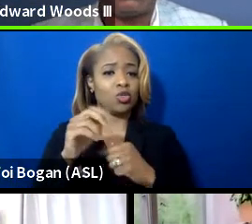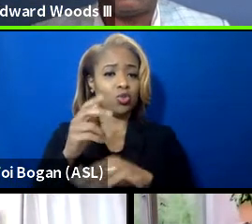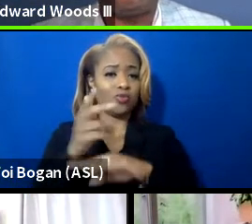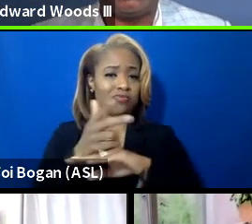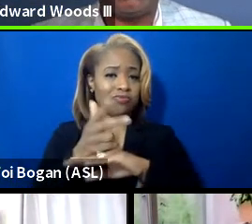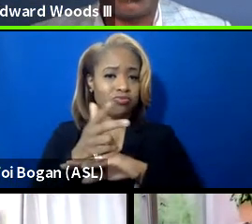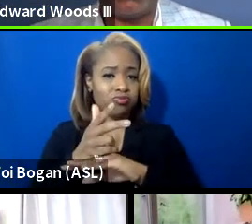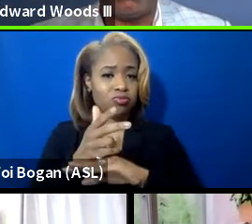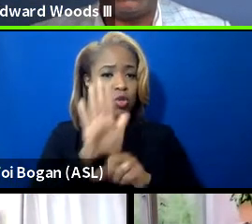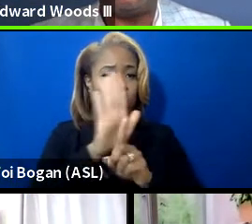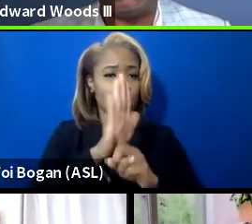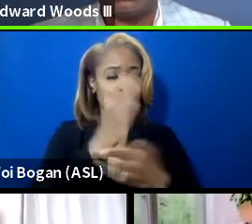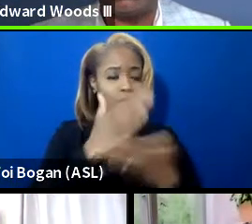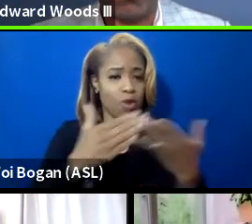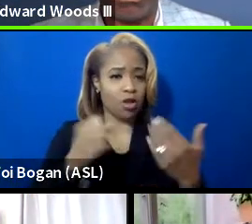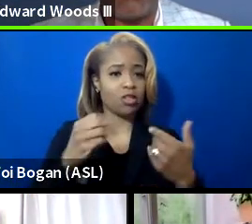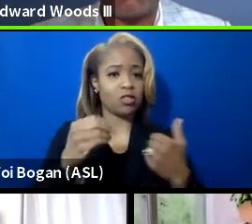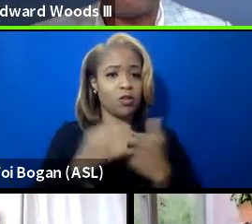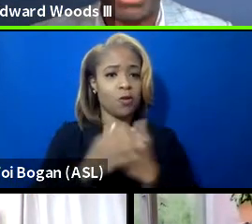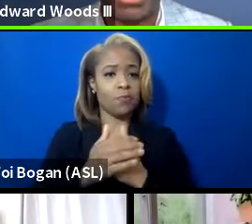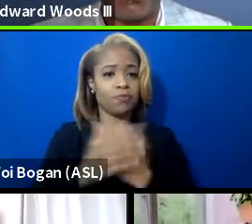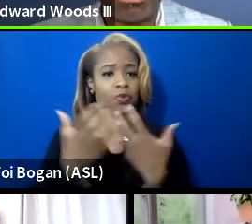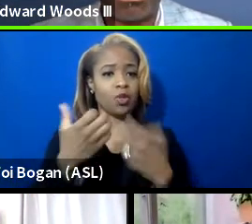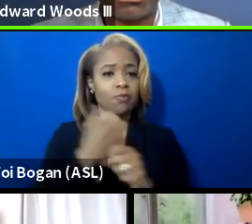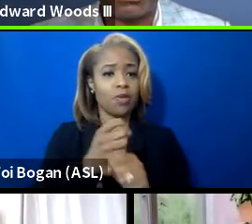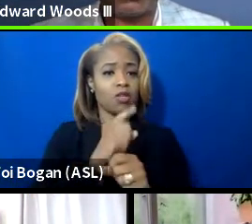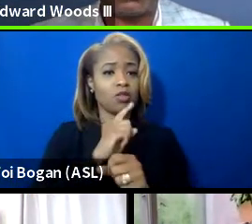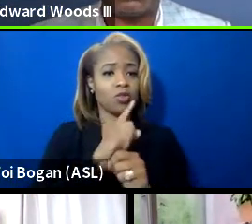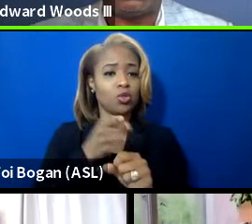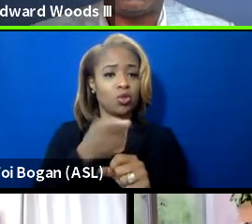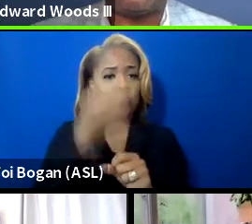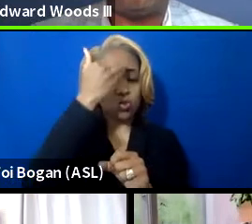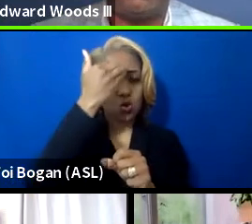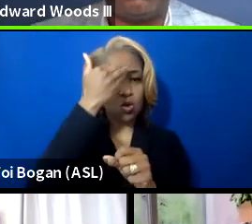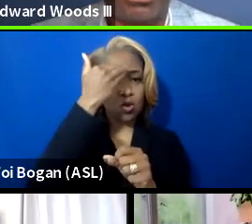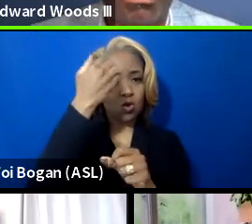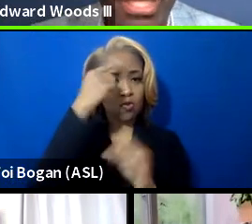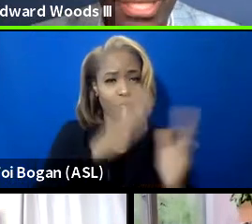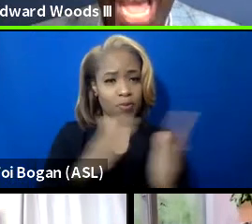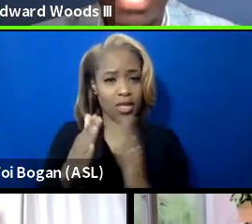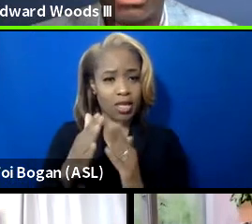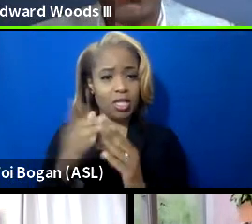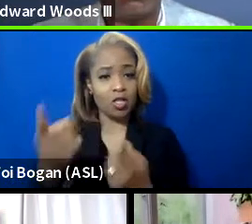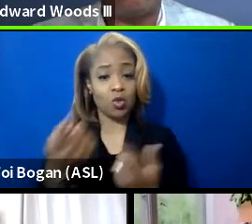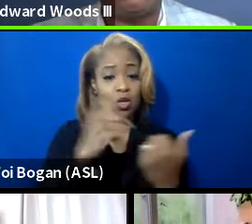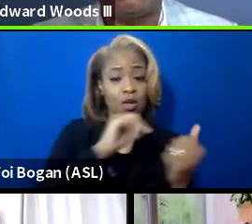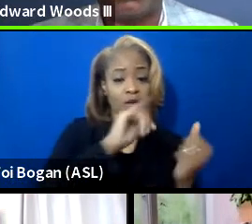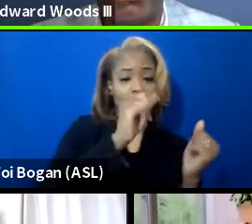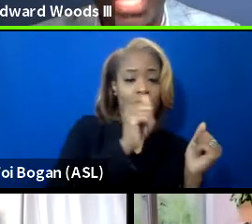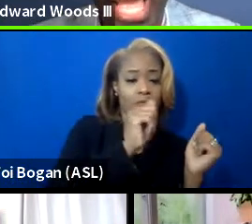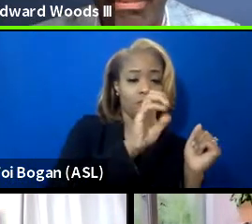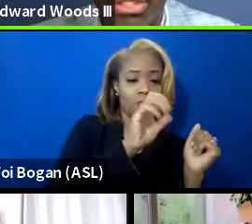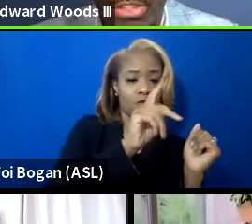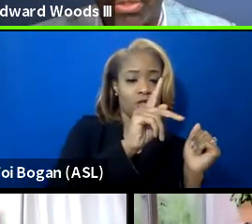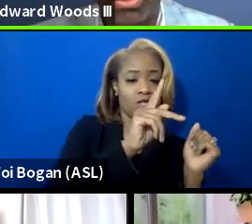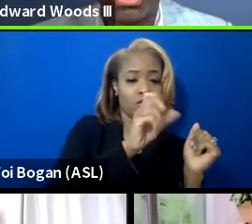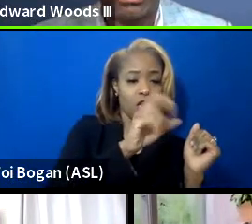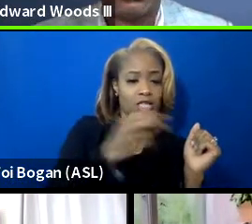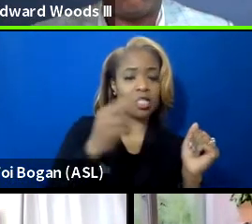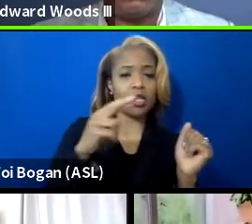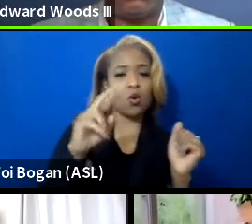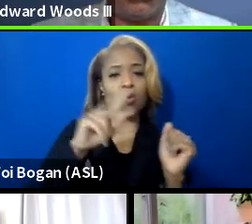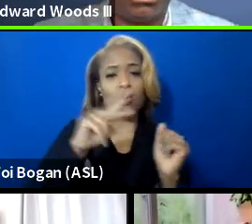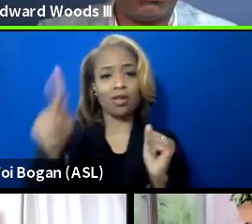to you but I want to make sure that you're aware for planning purposes when you come to Jackson or when you come to